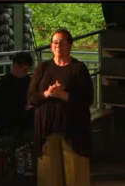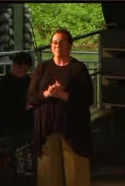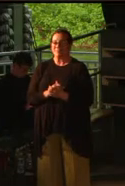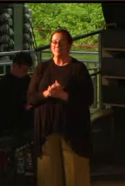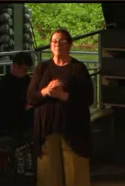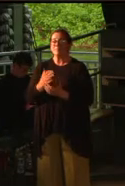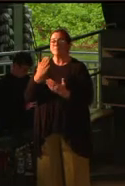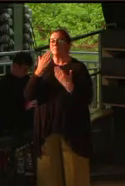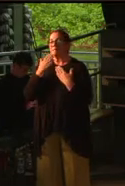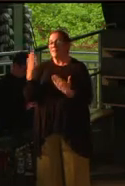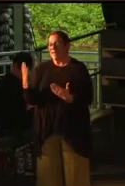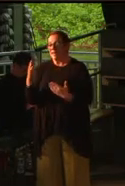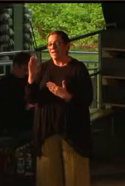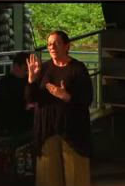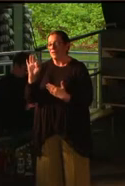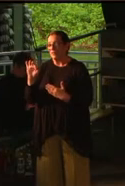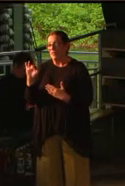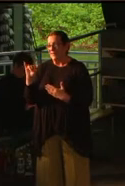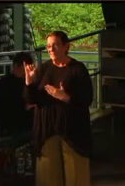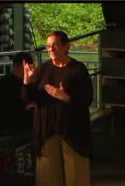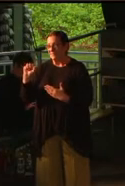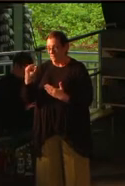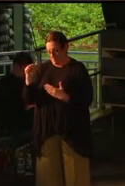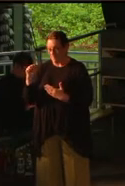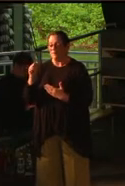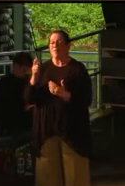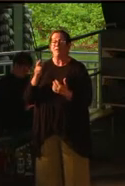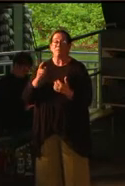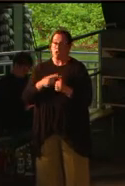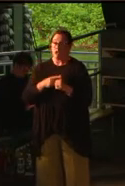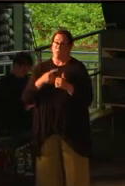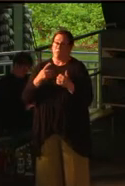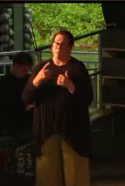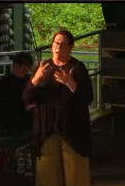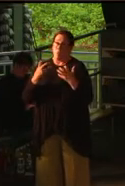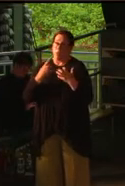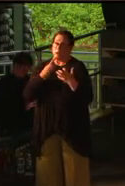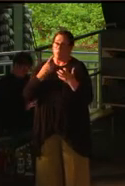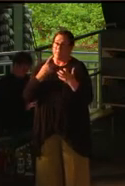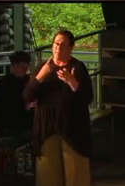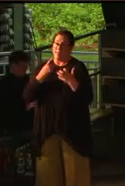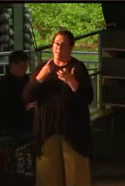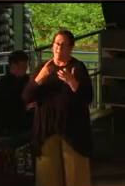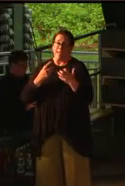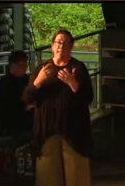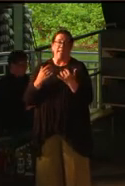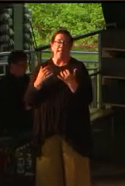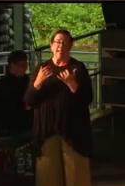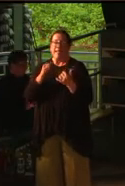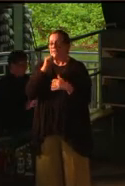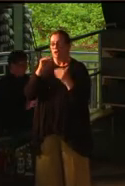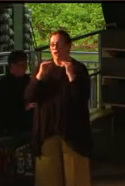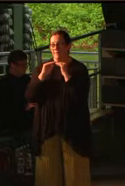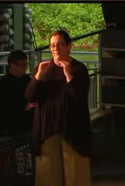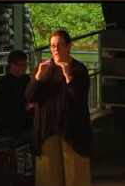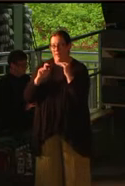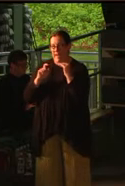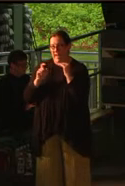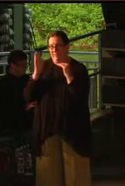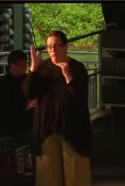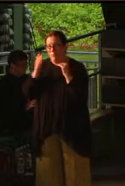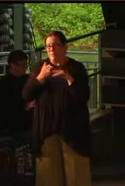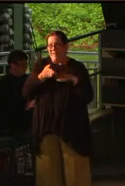Thank you, Felisa. And first of all, I want to say that it's massively unfair that now I have to speak after Stan.